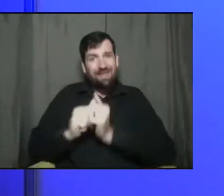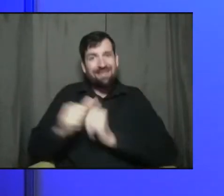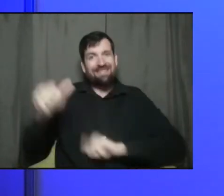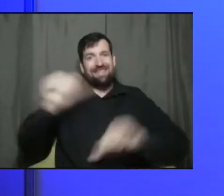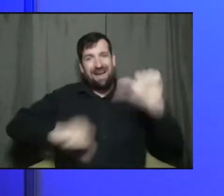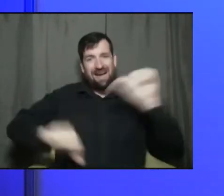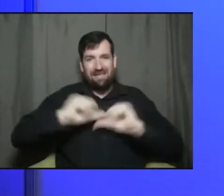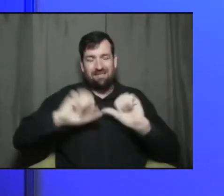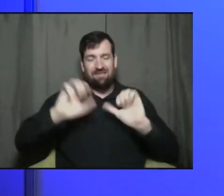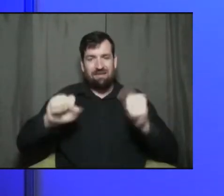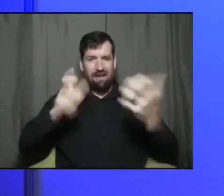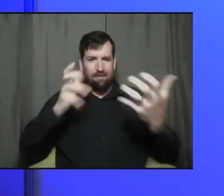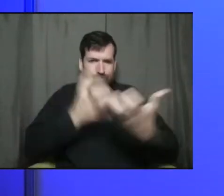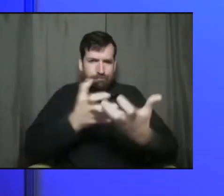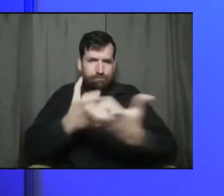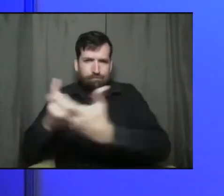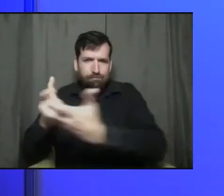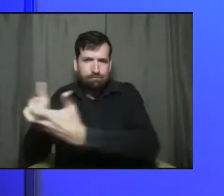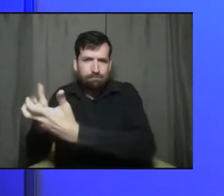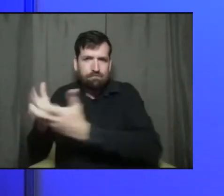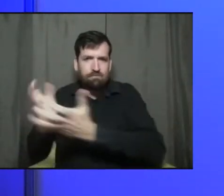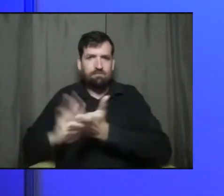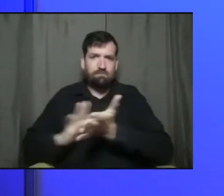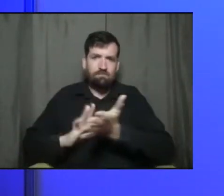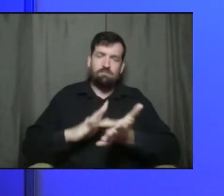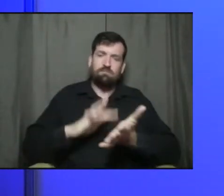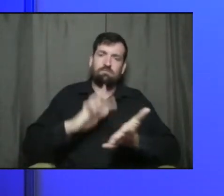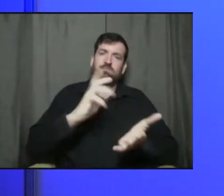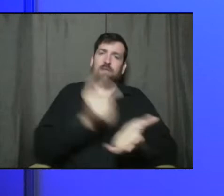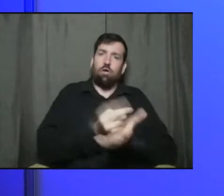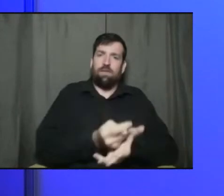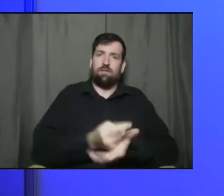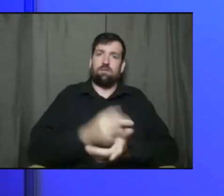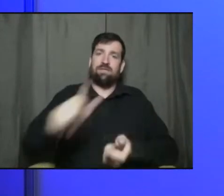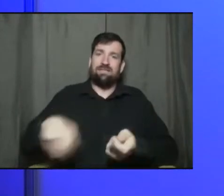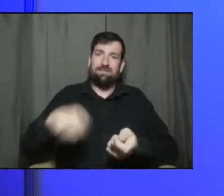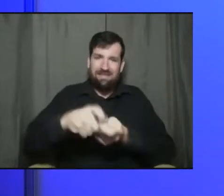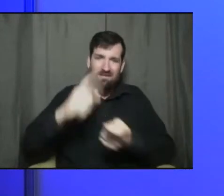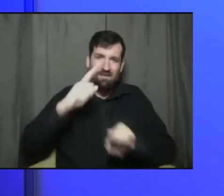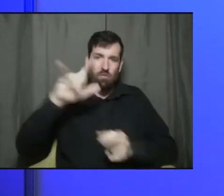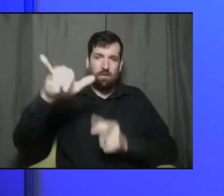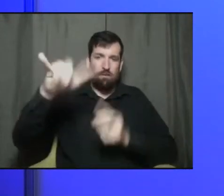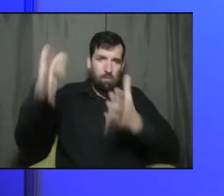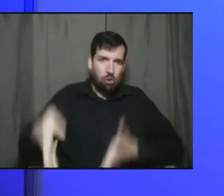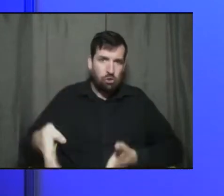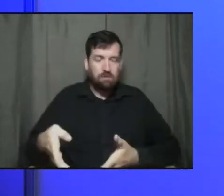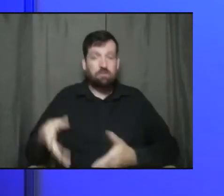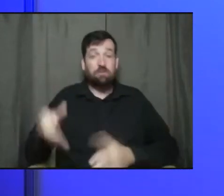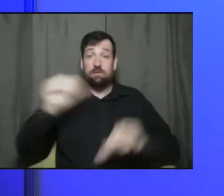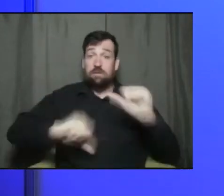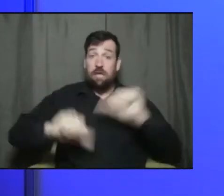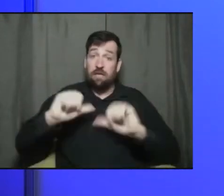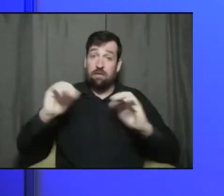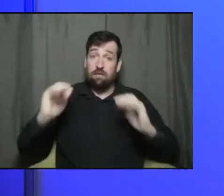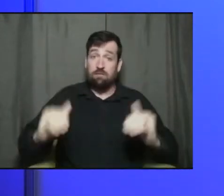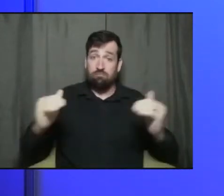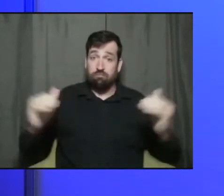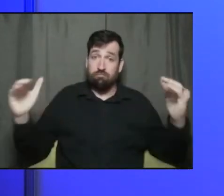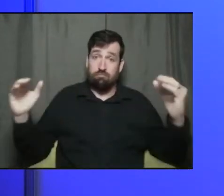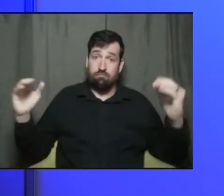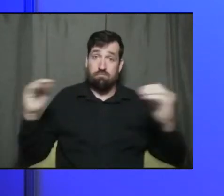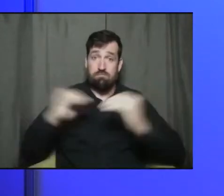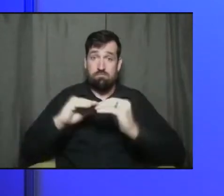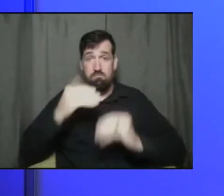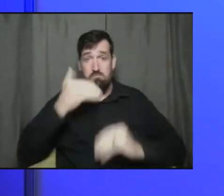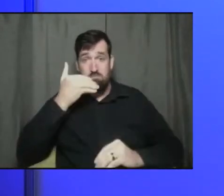personalize therapies specifically for that individual. And as science advances, we're going to see more and more of this for various